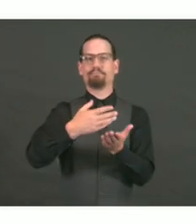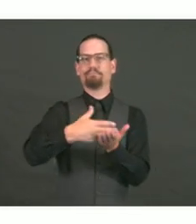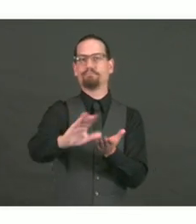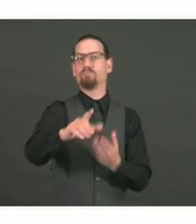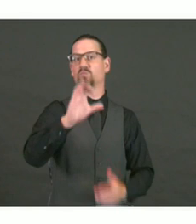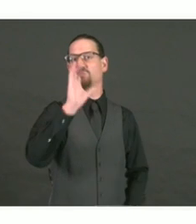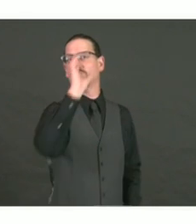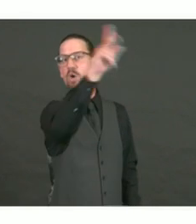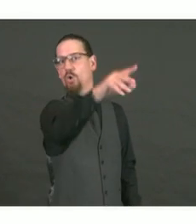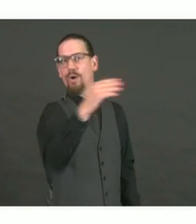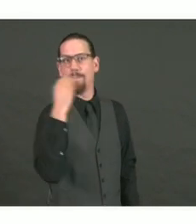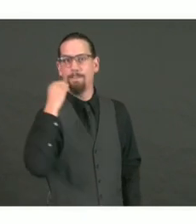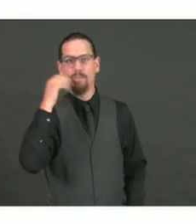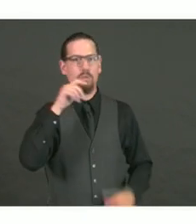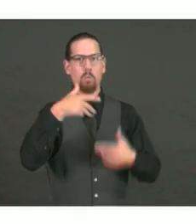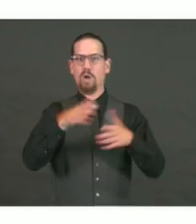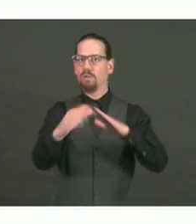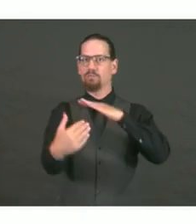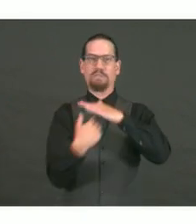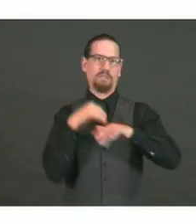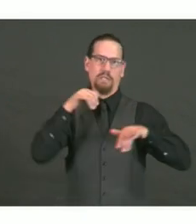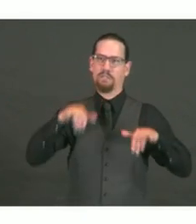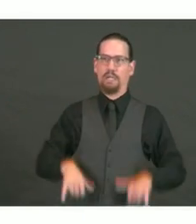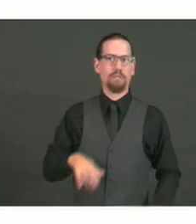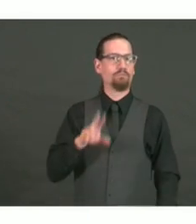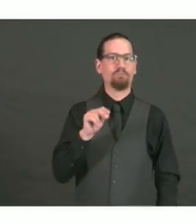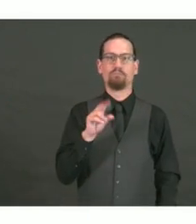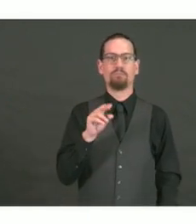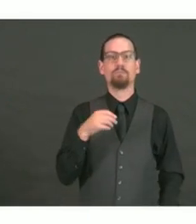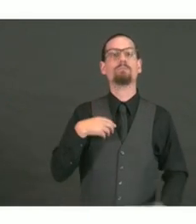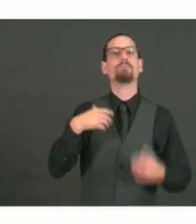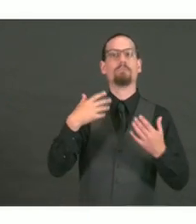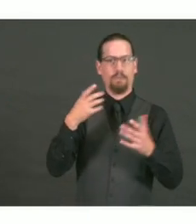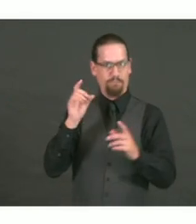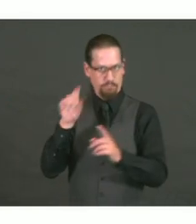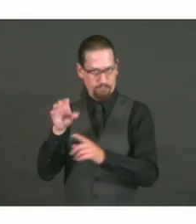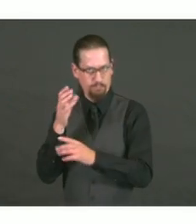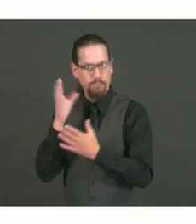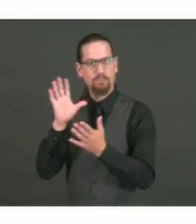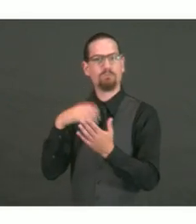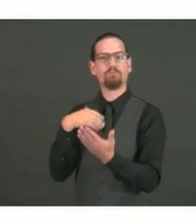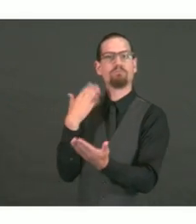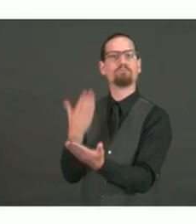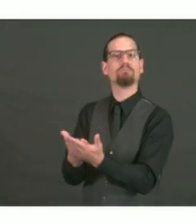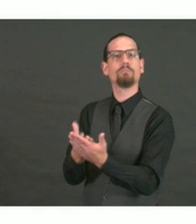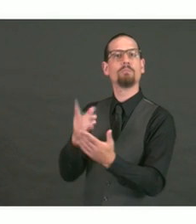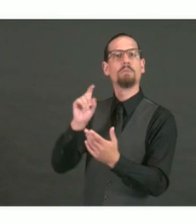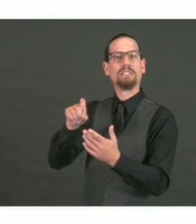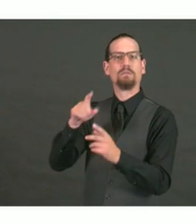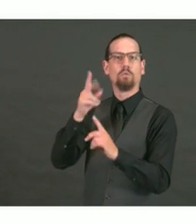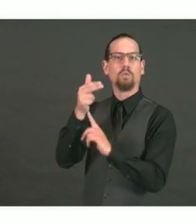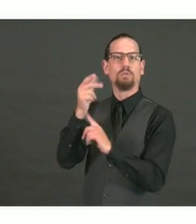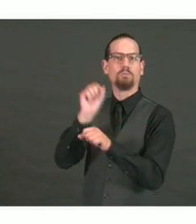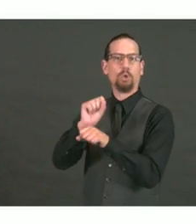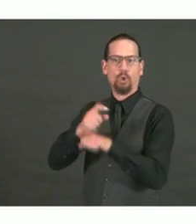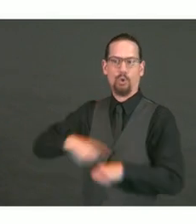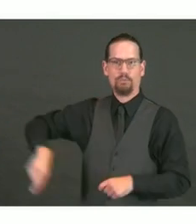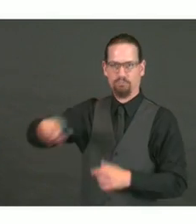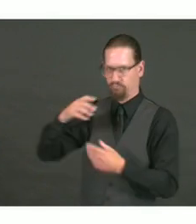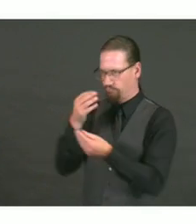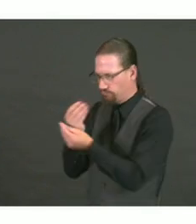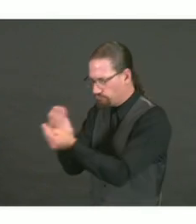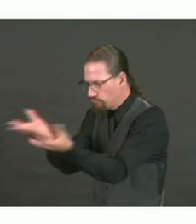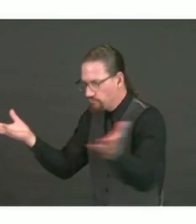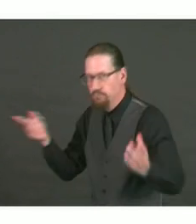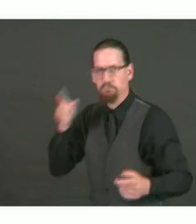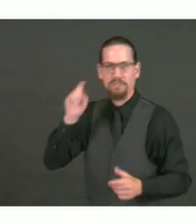We're going to be requiring hotels and rental companies explain the requirement in advance, before folks show up, when customers